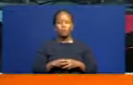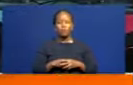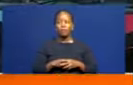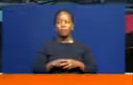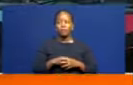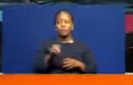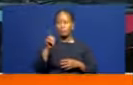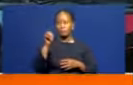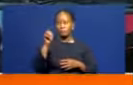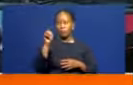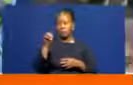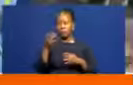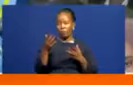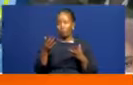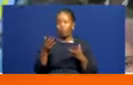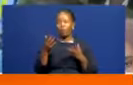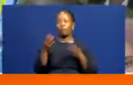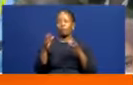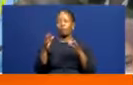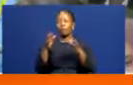This is...